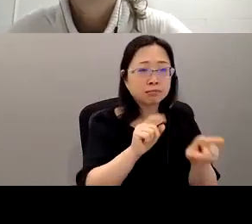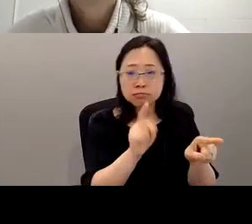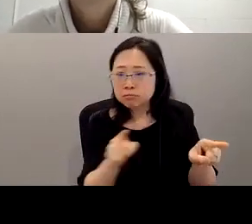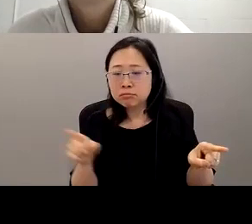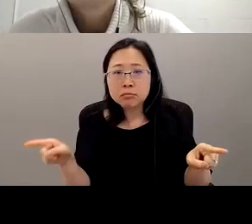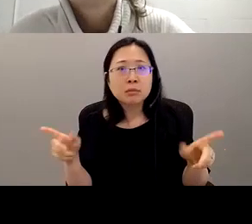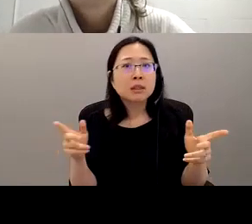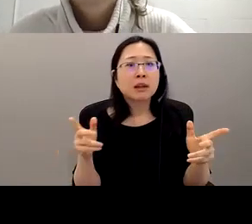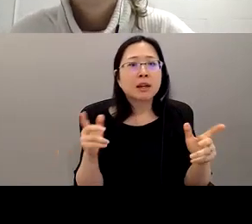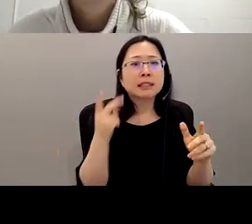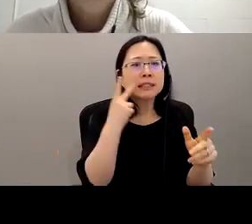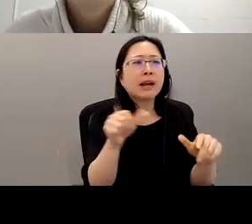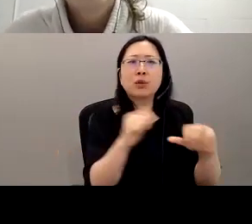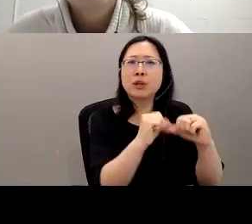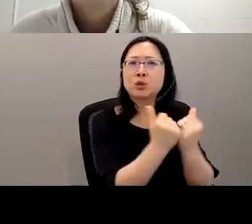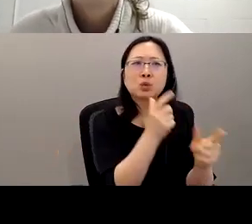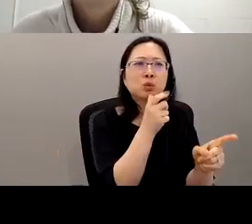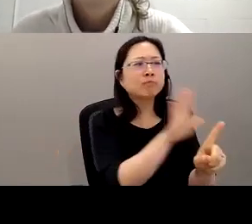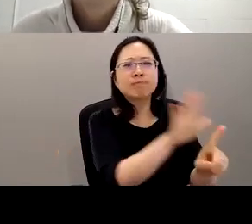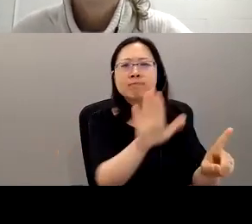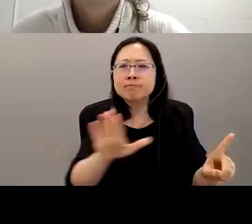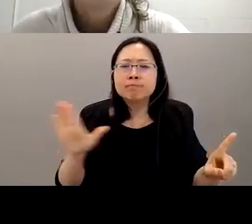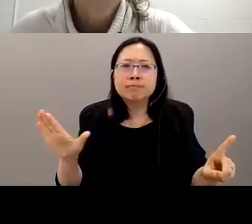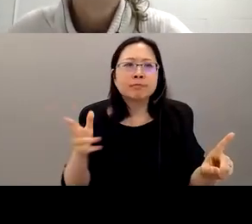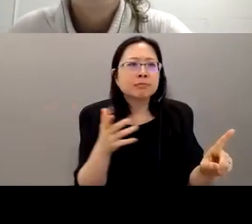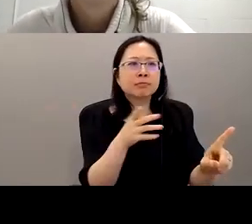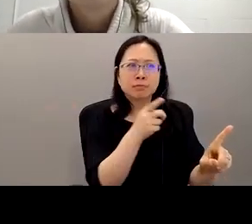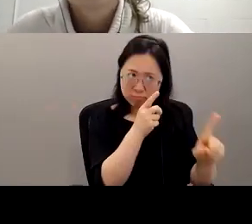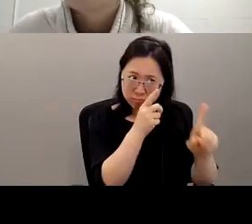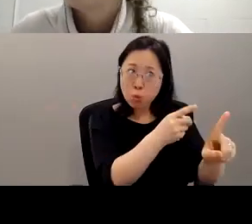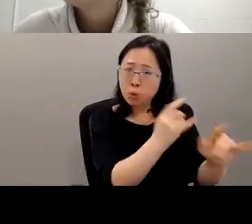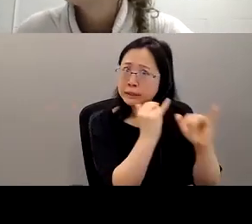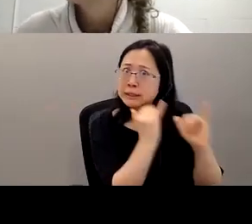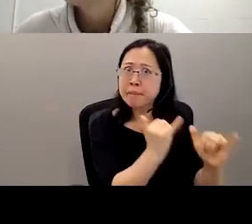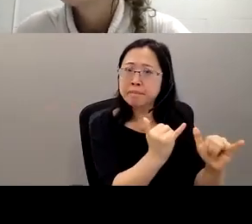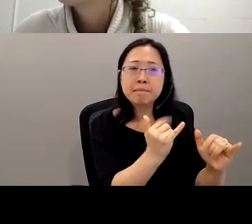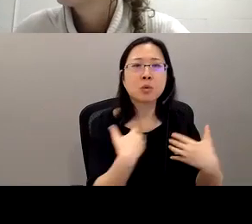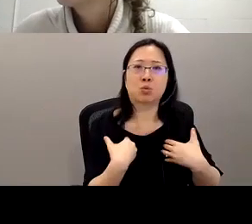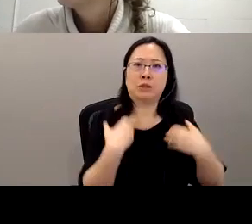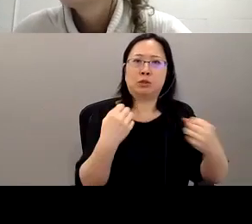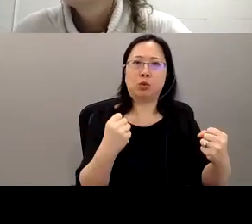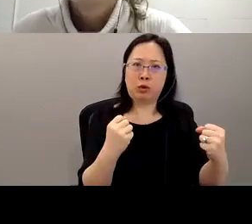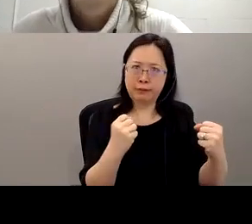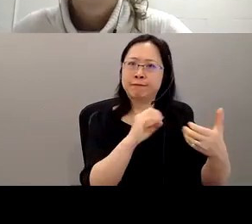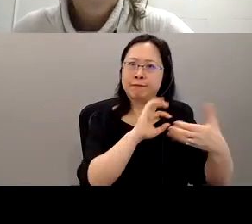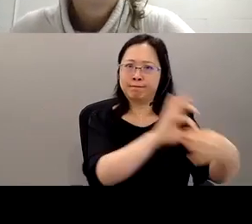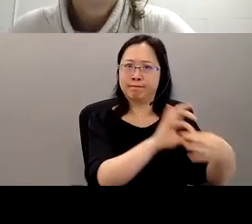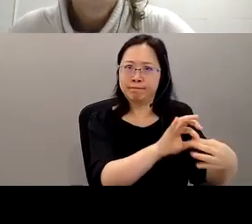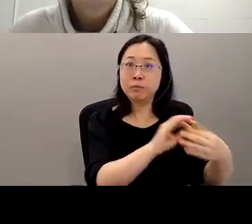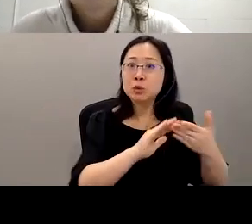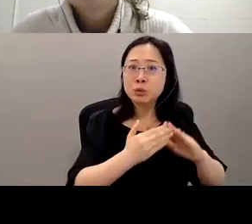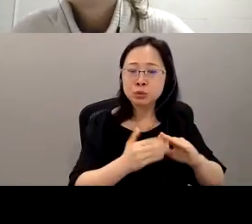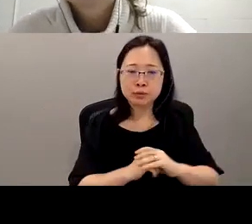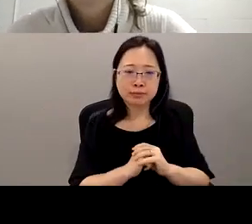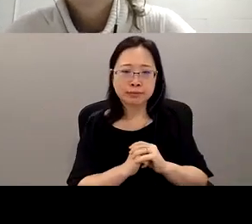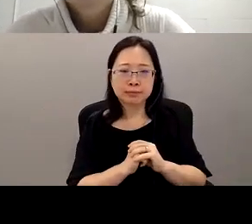who are interested in creating a community that is a restorative community. So we really look